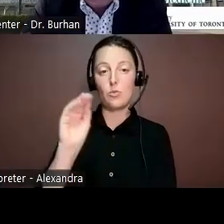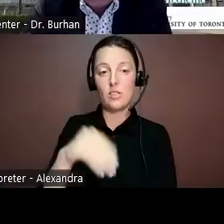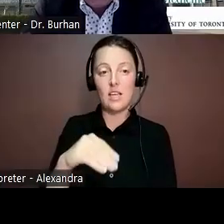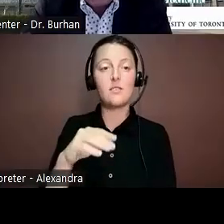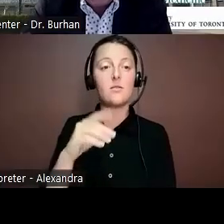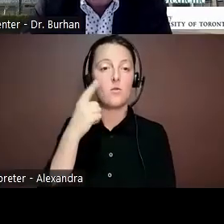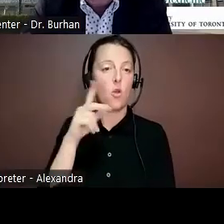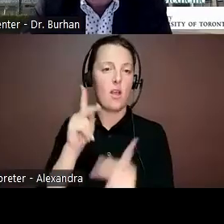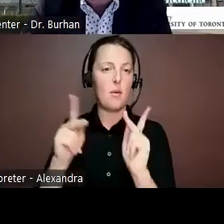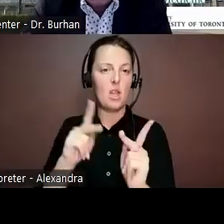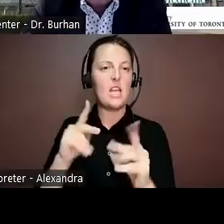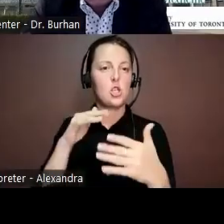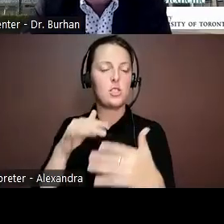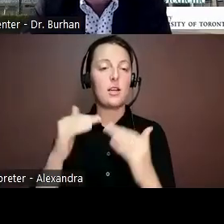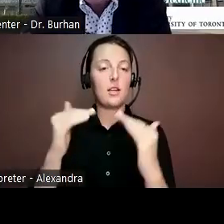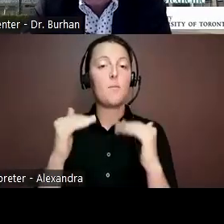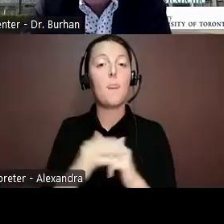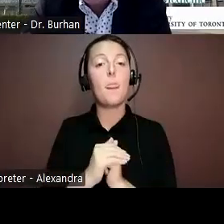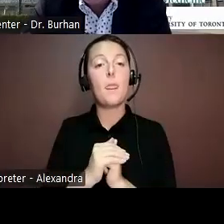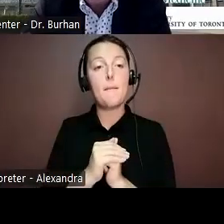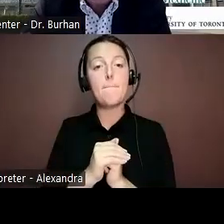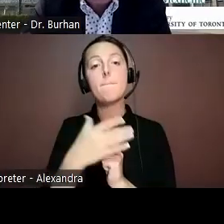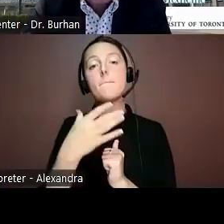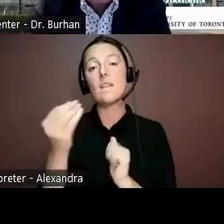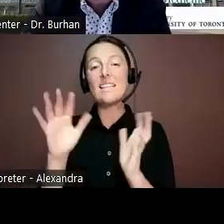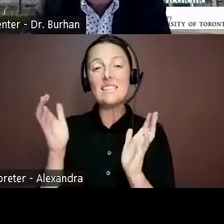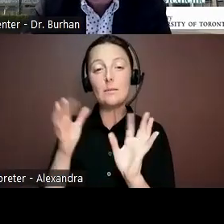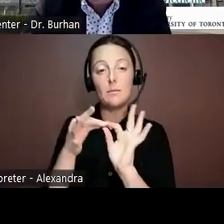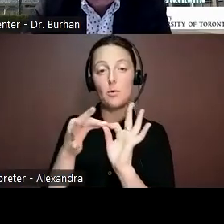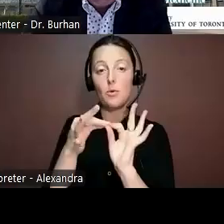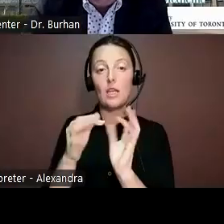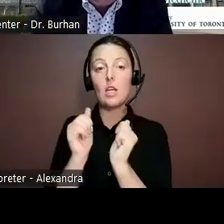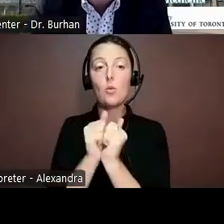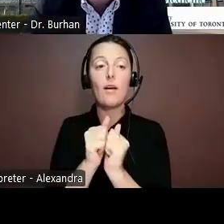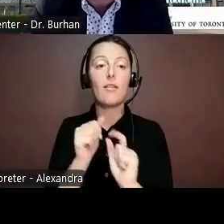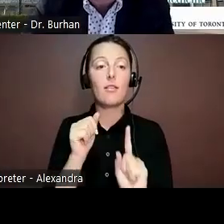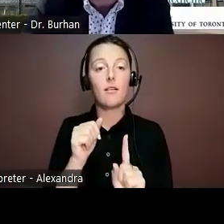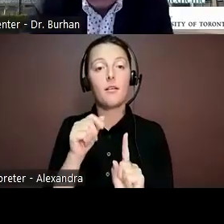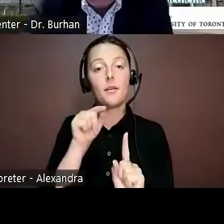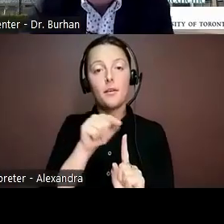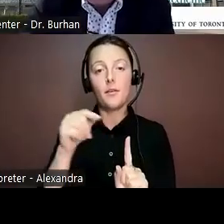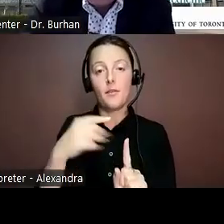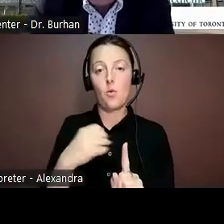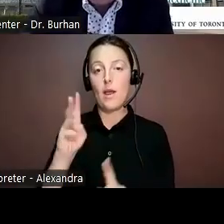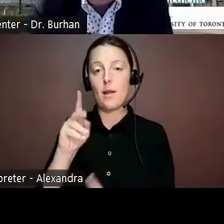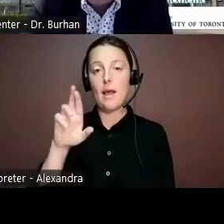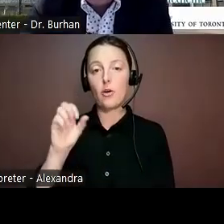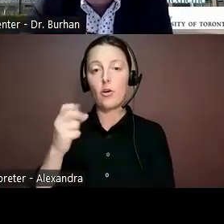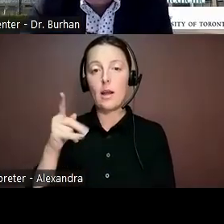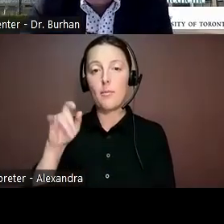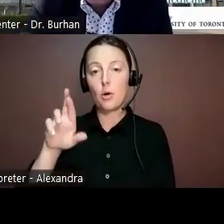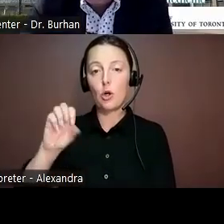to be related or linked at least to vascular risk factors and white matter hyperintensities. And there were some interventional studies